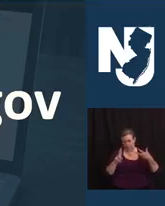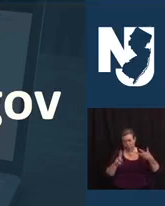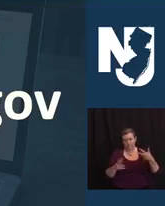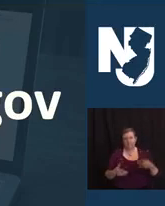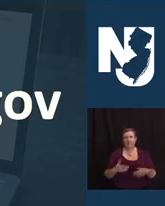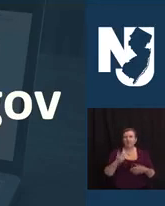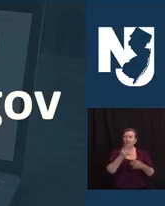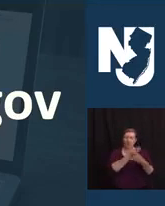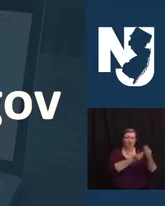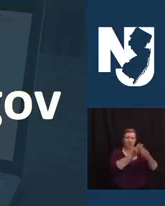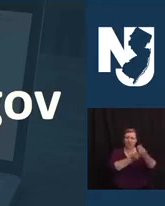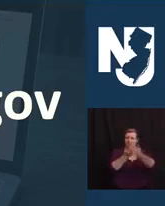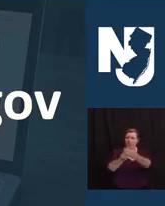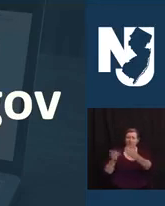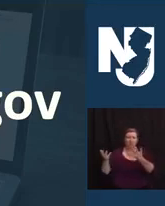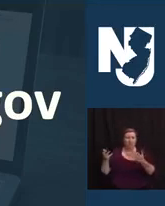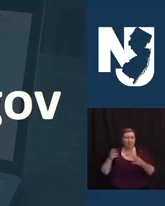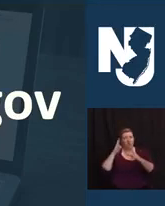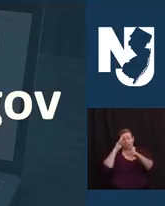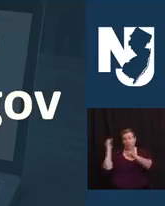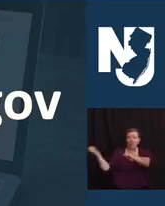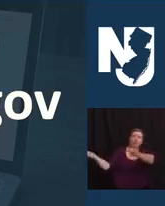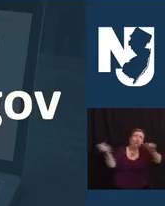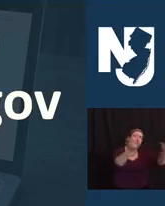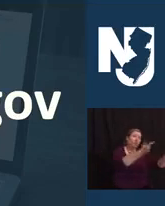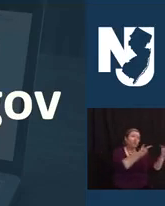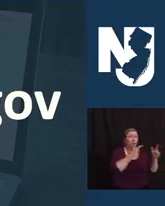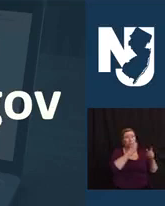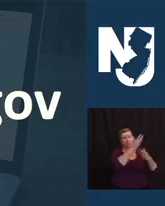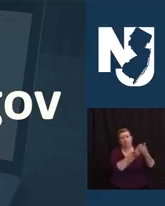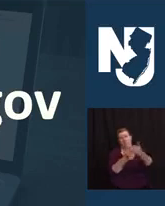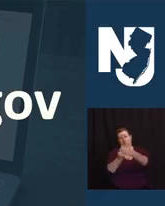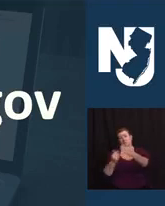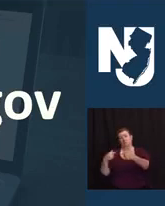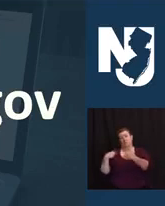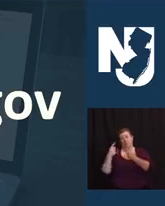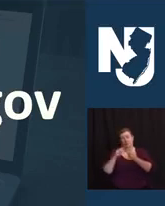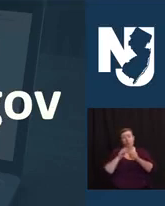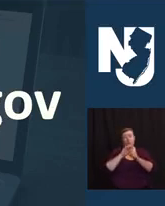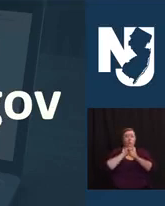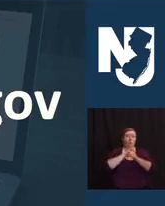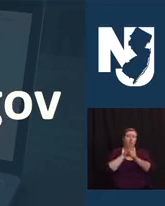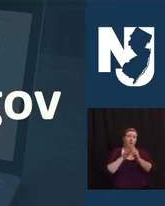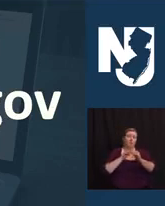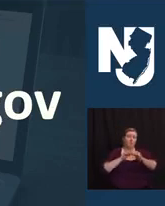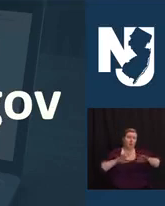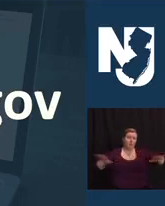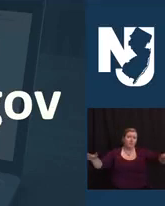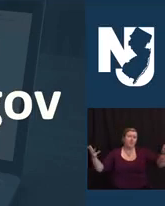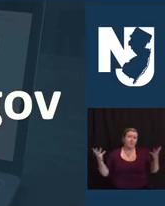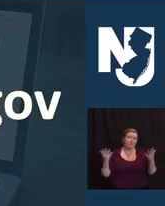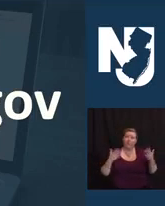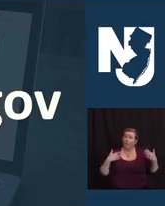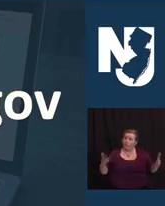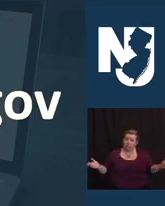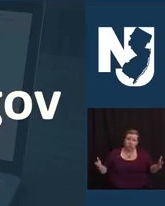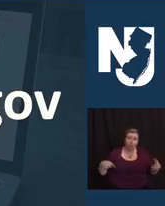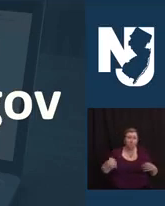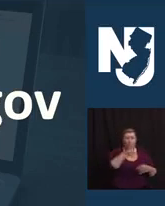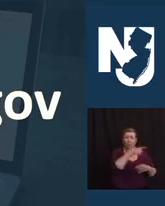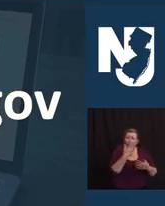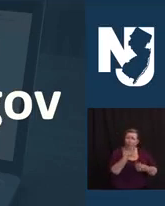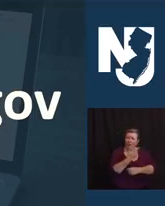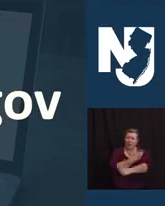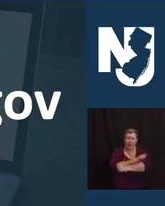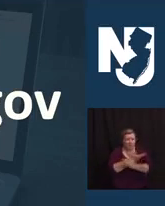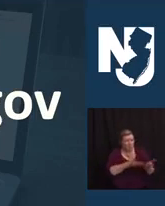We honor everyone who has passed throughout this pandemic. And I again urge you to get vaccinated so we can get to that day where there won't be